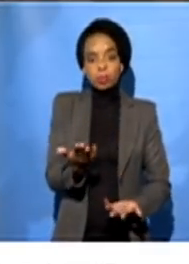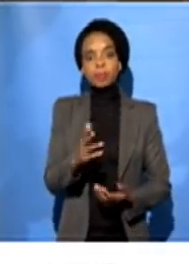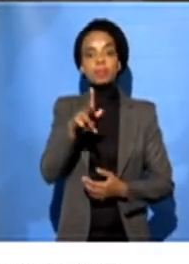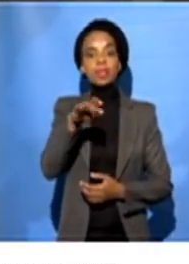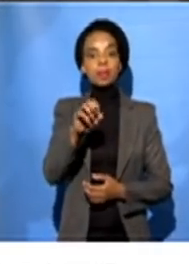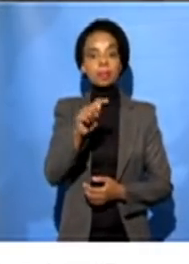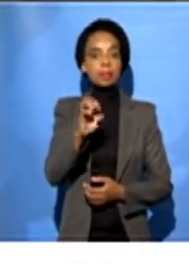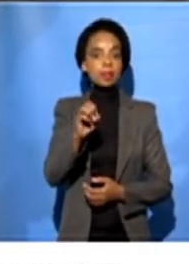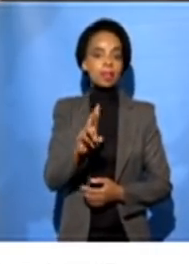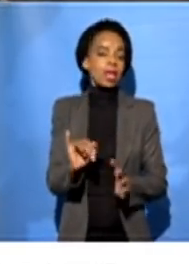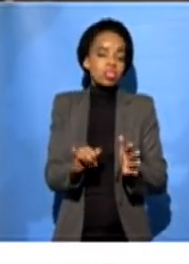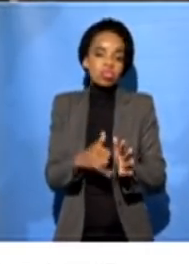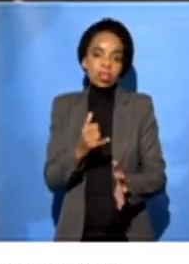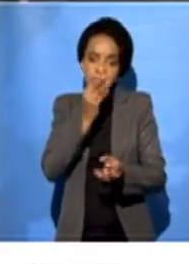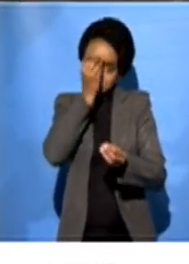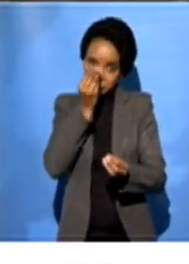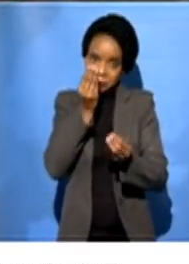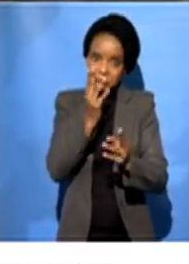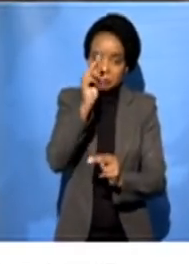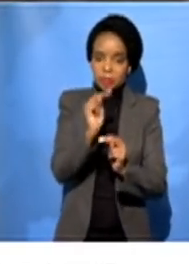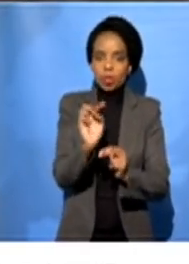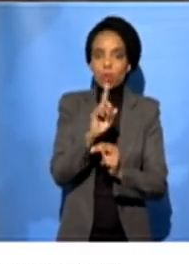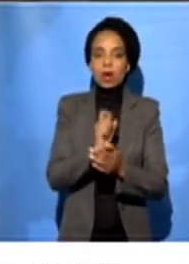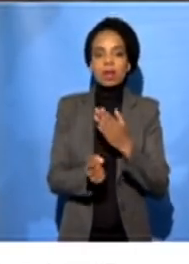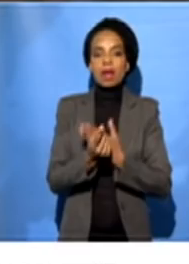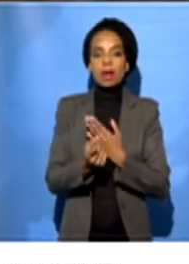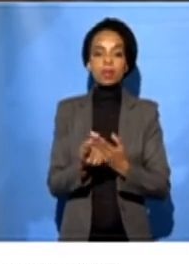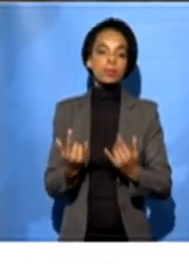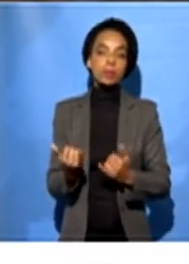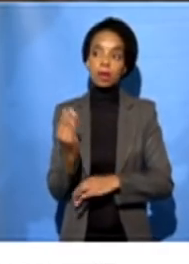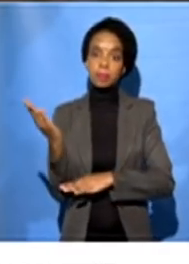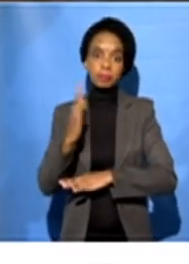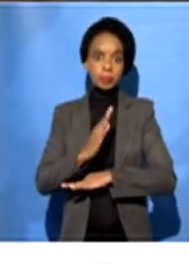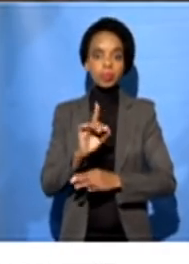today. Out of the 1,700 voting stations which will close after 9